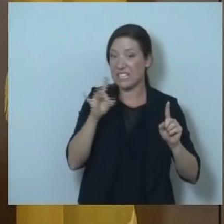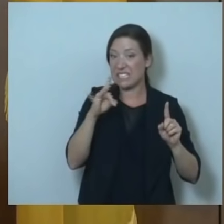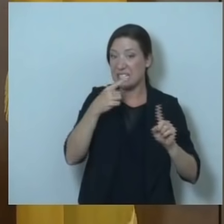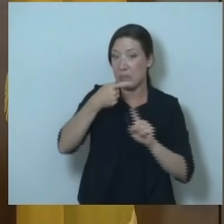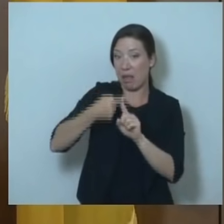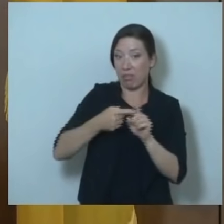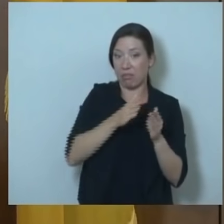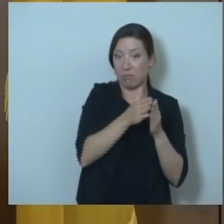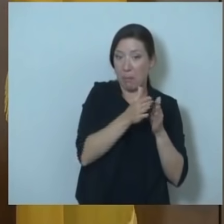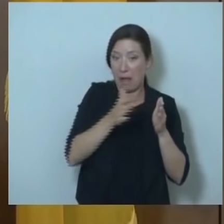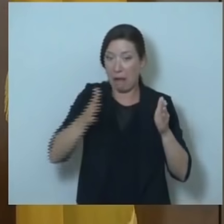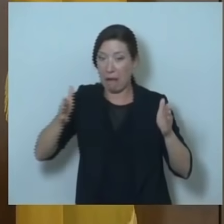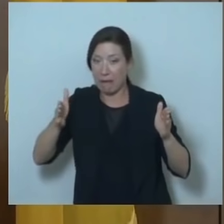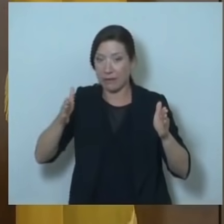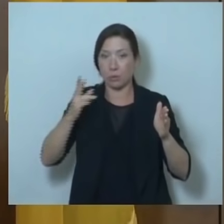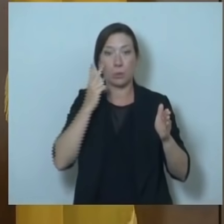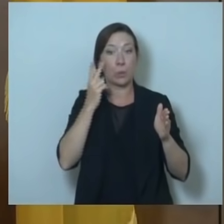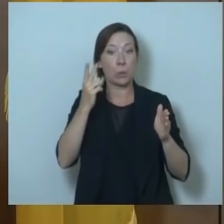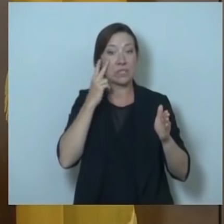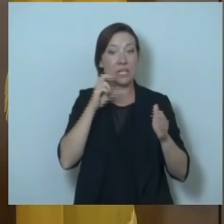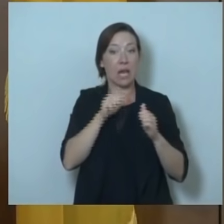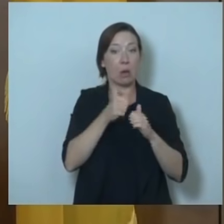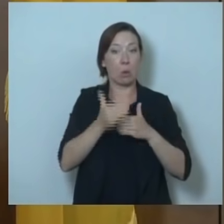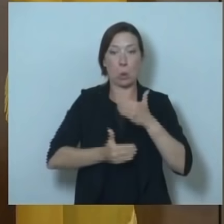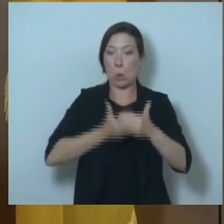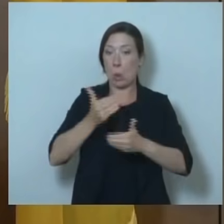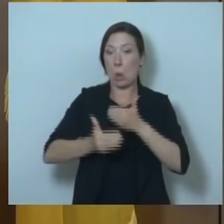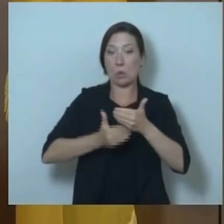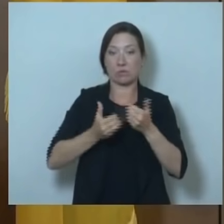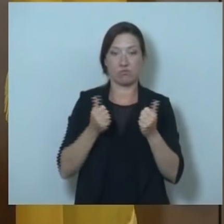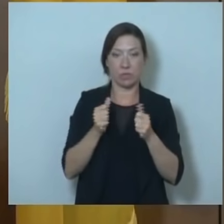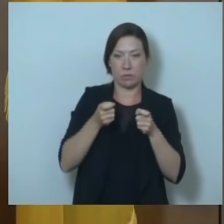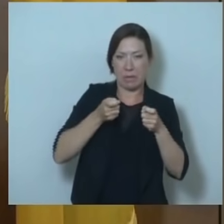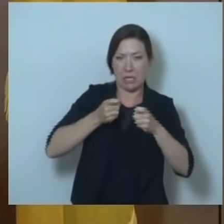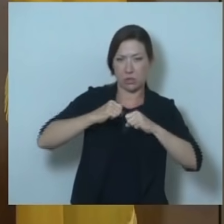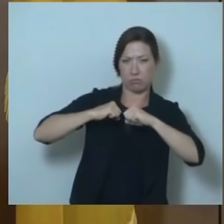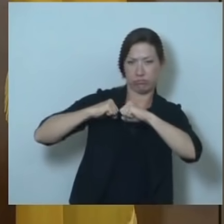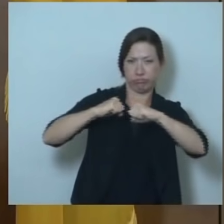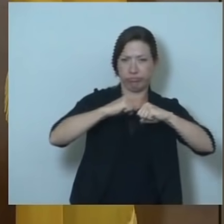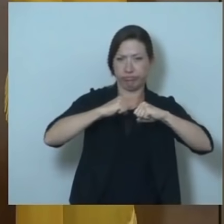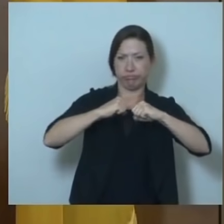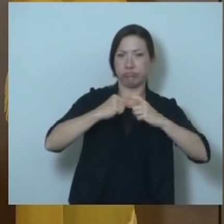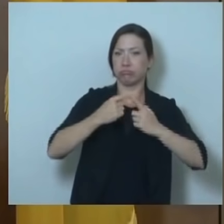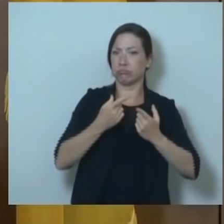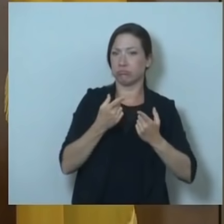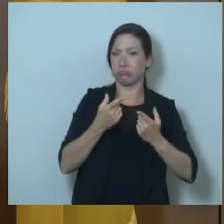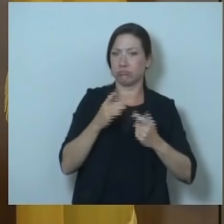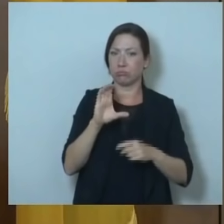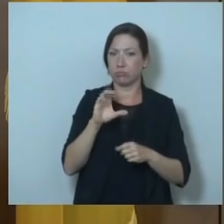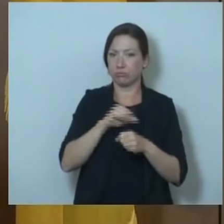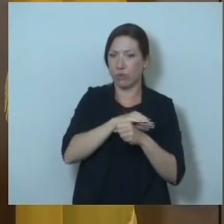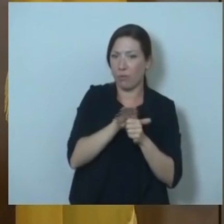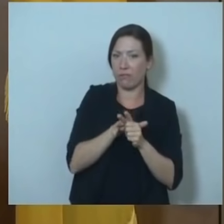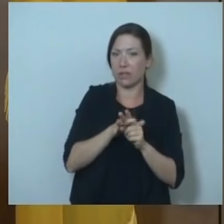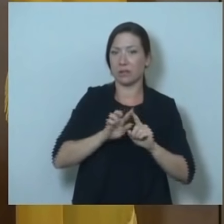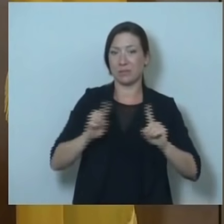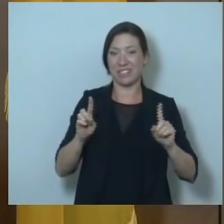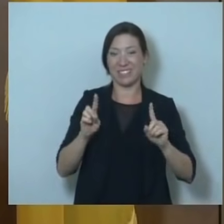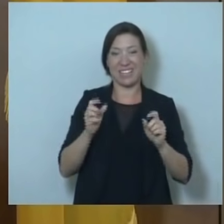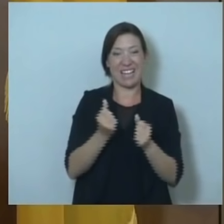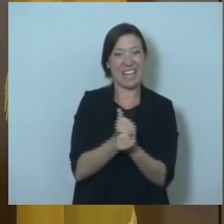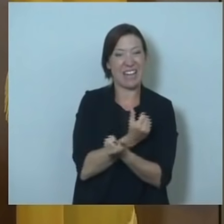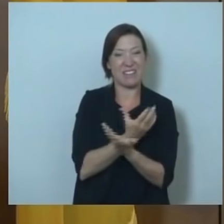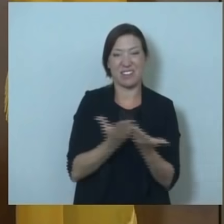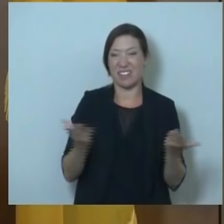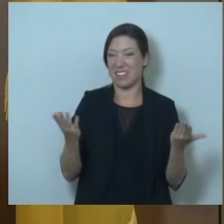state and in the country. But I think that we have to keep saying all ideas that make a difference, that save lives, have to continue to be